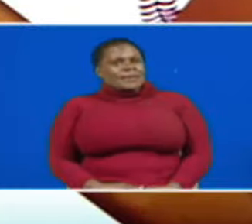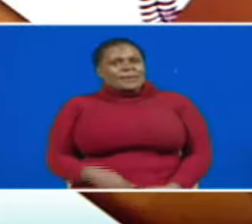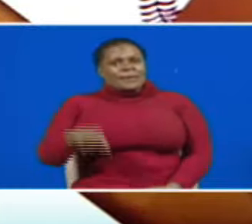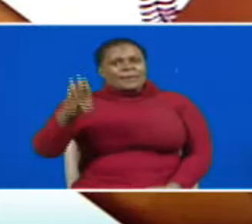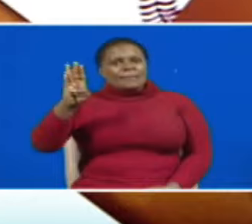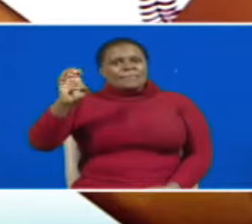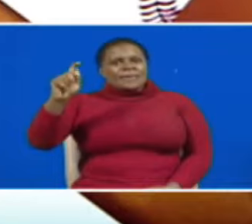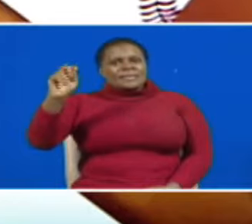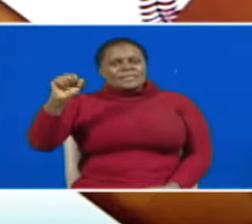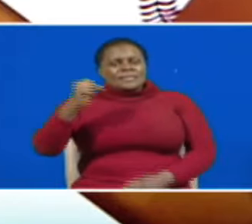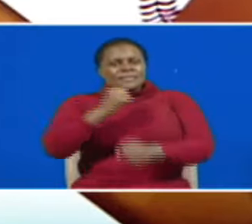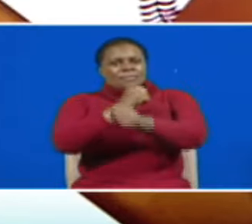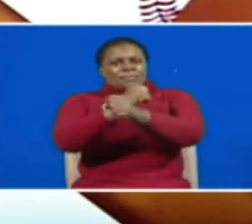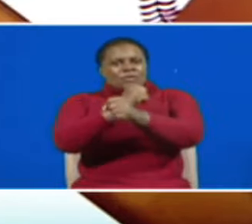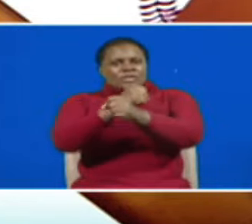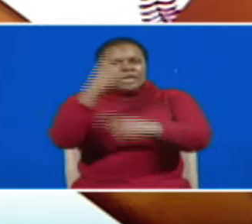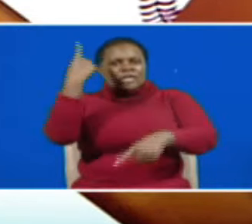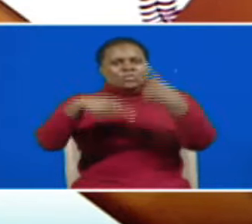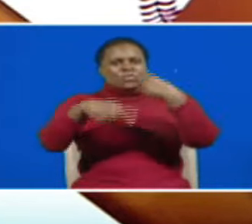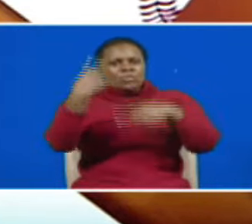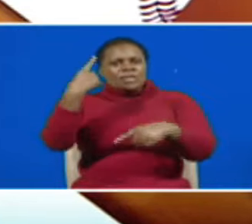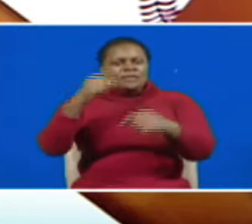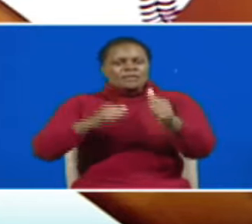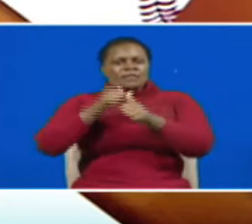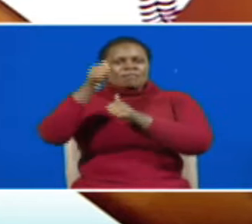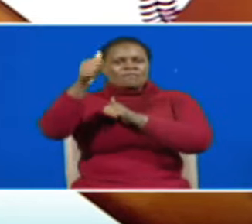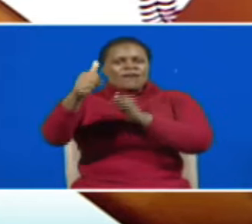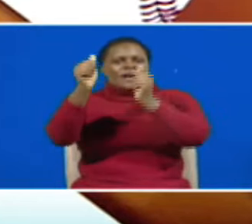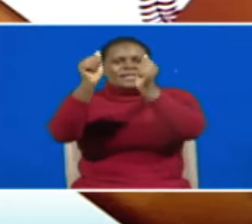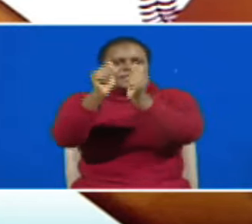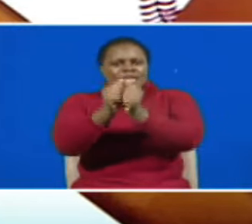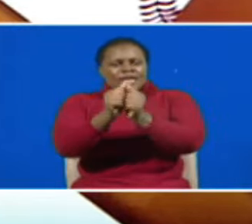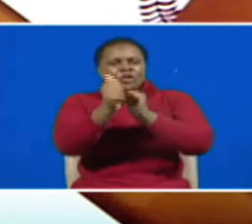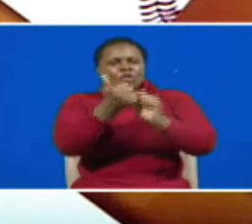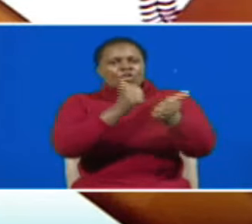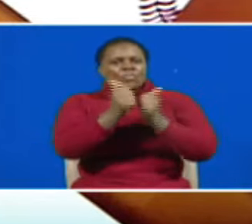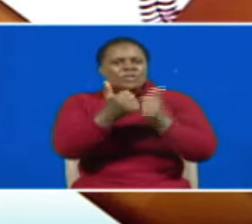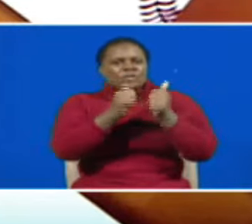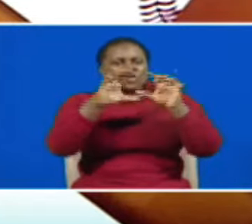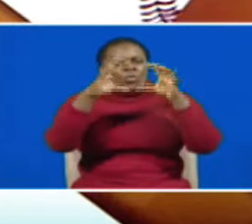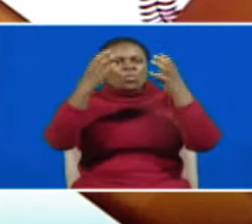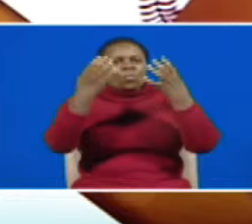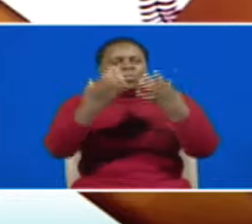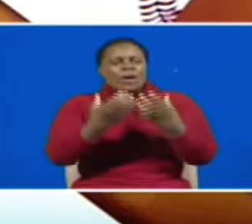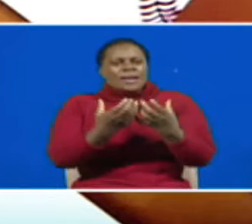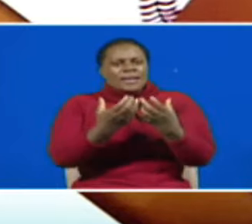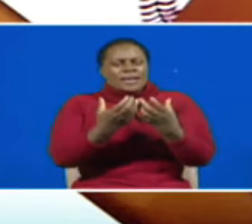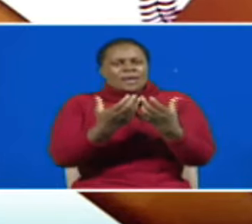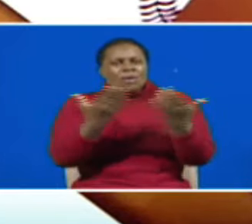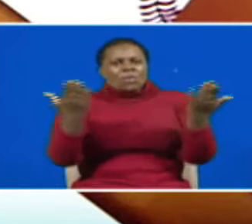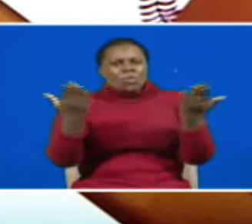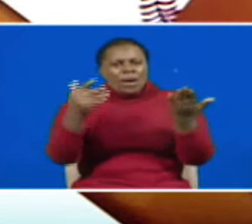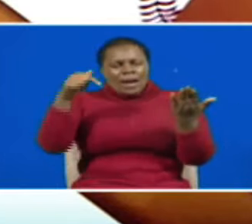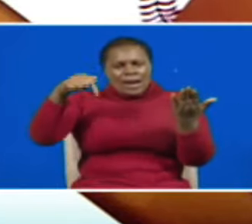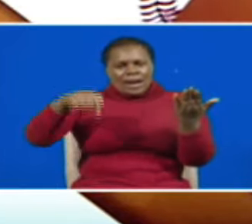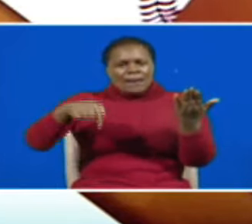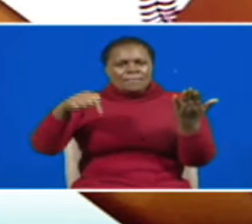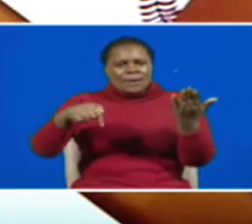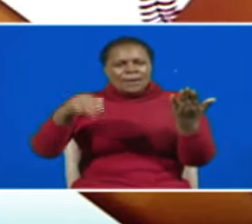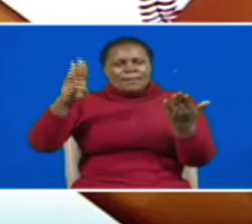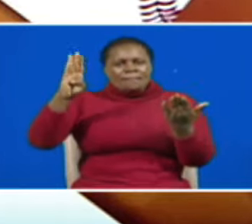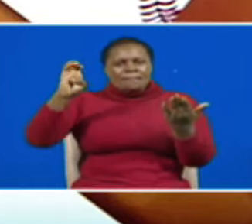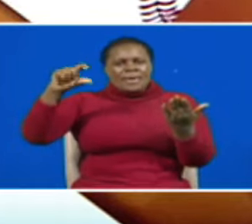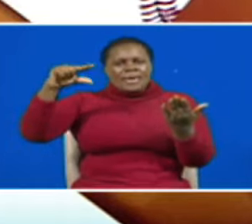Beatrice Chebet alitetea ubingwa wake wa mbio za kilomita 10 katika mashindano ya dunia ya mbio za Nyika iliyoandaliwa hii leo jijini